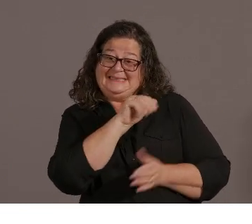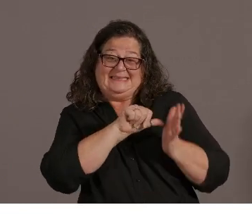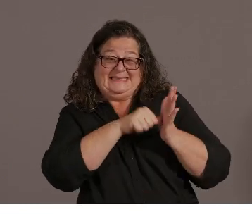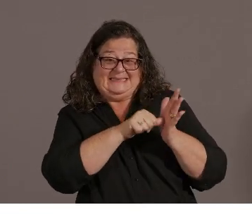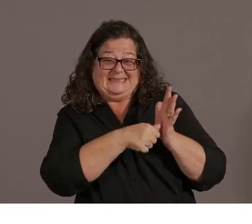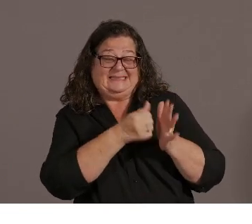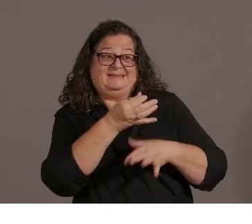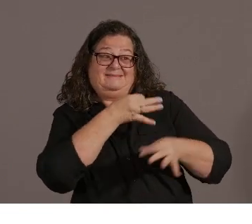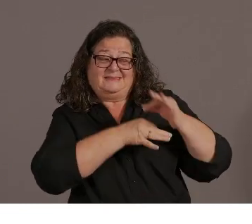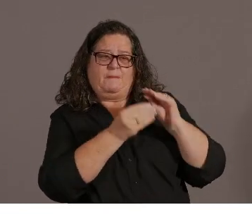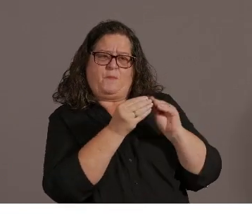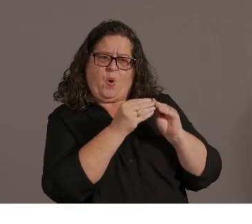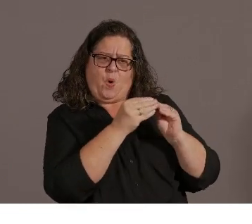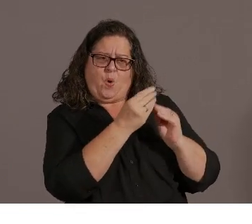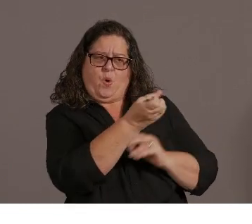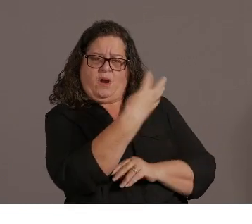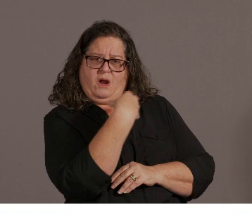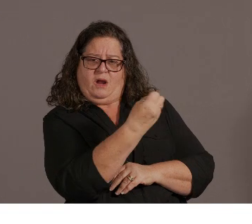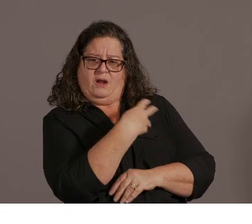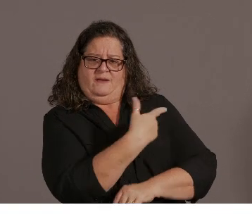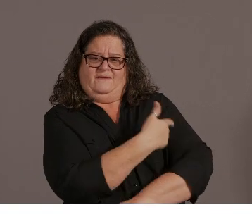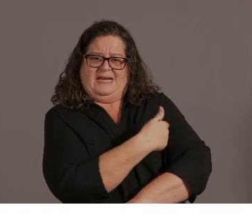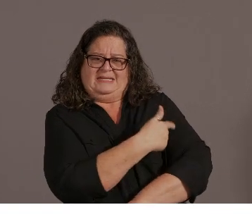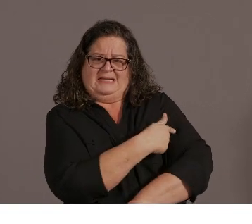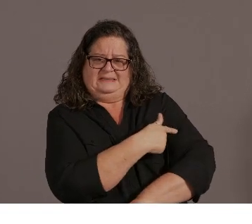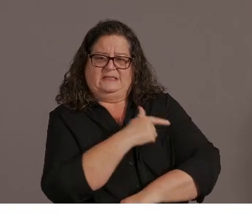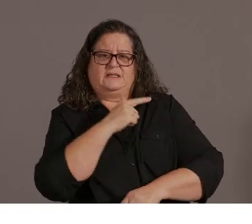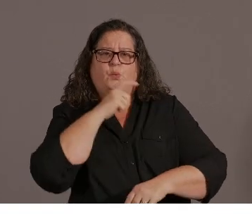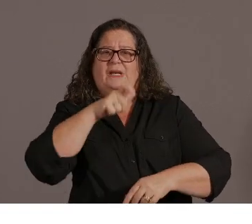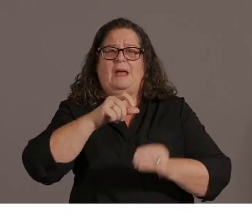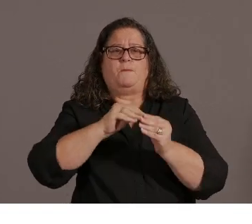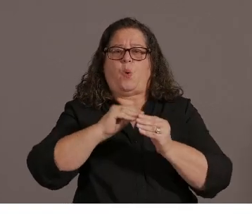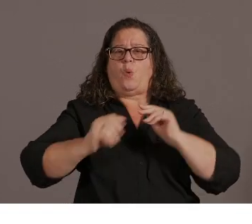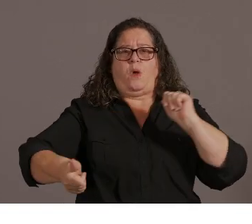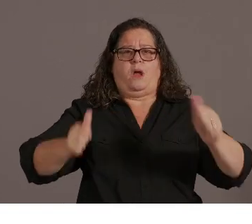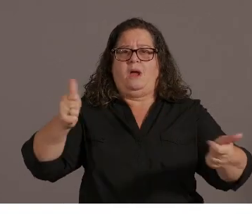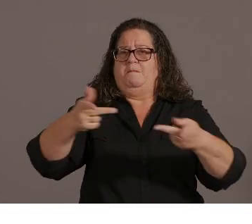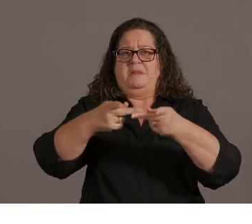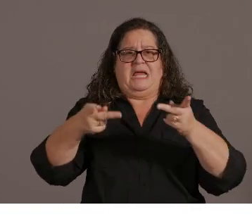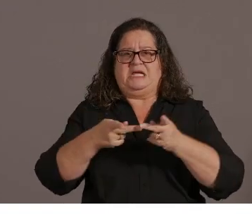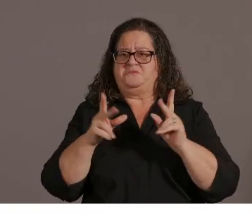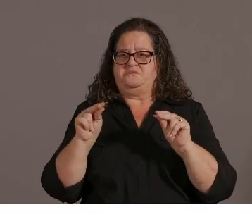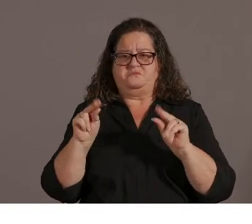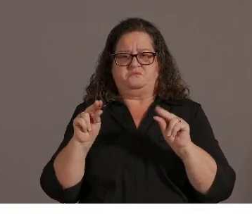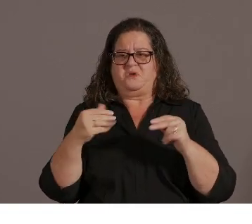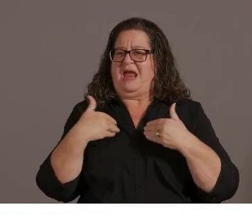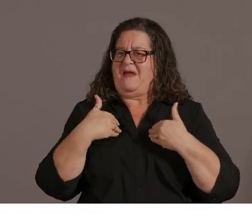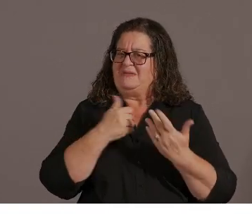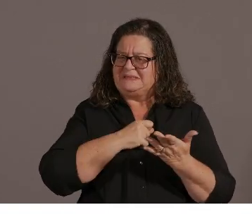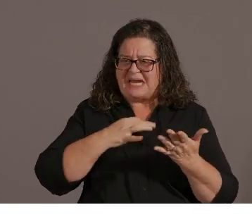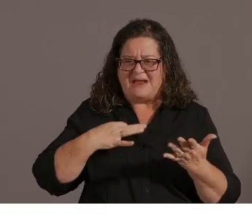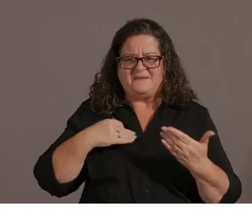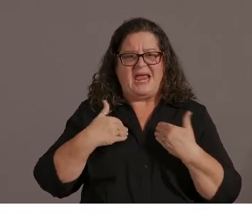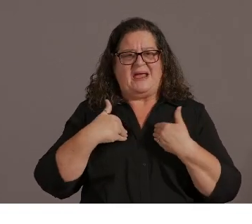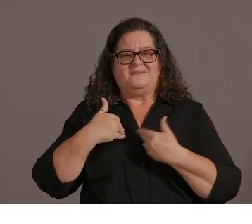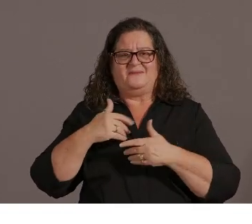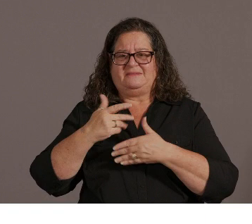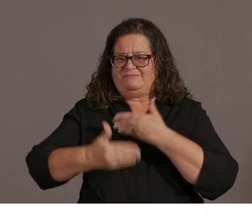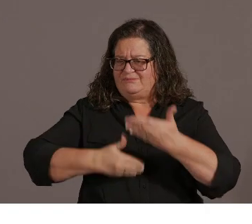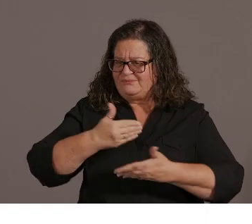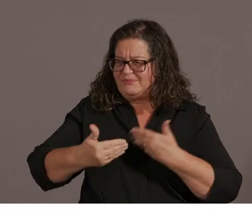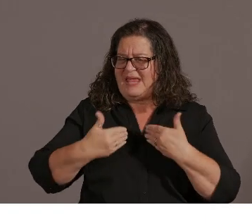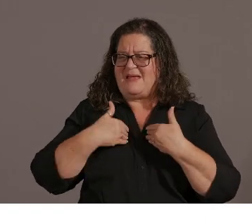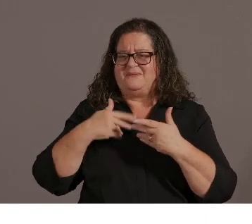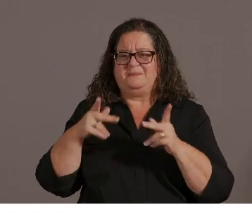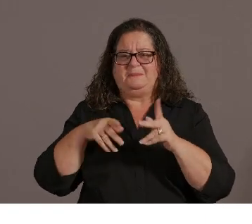just need the additional vaccine. We've got the sites, they are fully staffed, they are efficient. People can get in and out of our sites